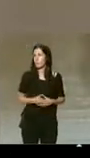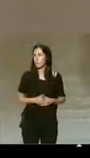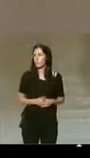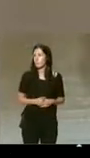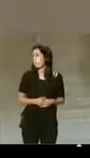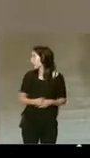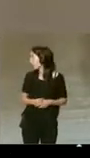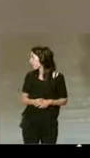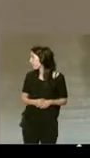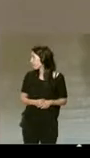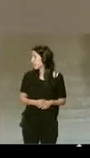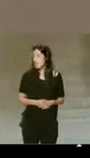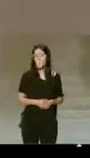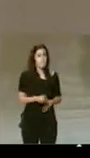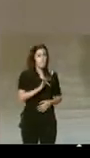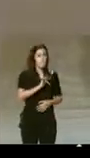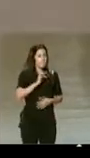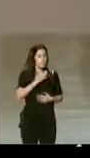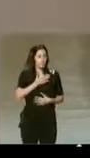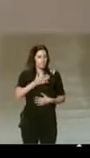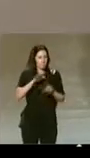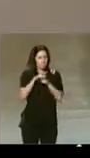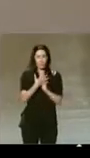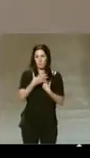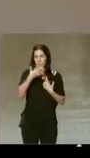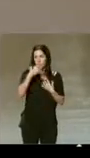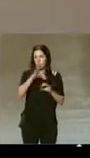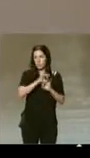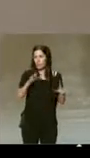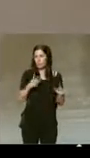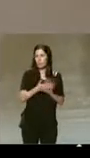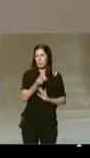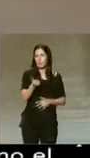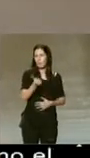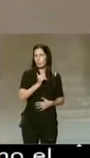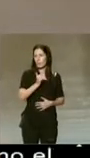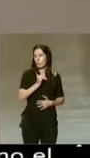investment? We are very clear about the